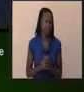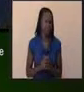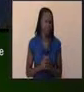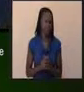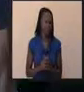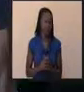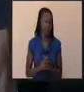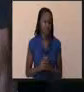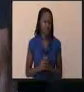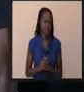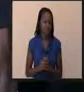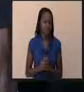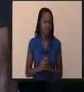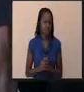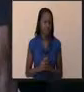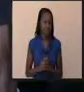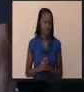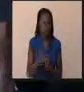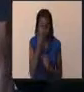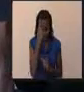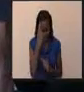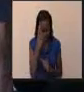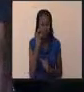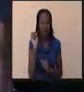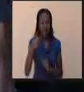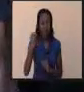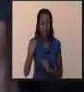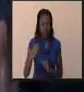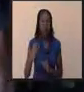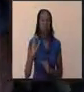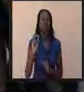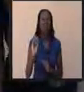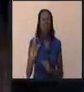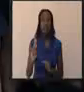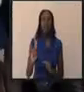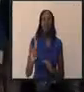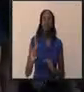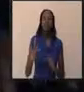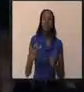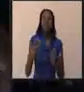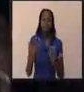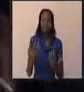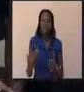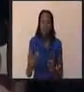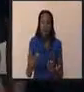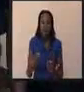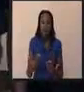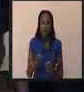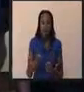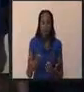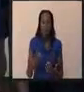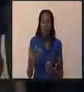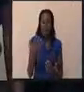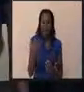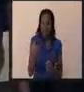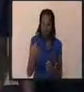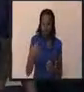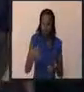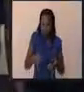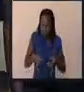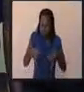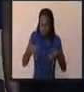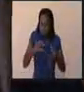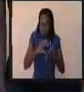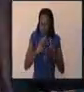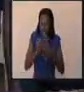of an offspring. Do you get me from? Yeah. Do you get me? Okay. Now Joyce has tall legs. Why? Because she